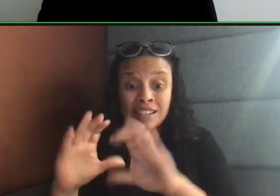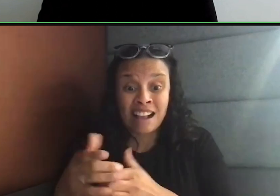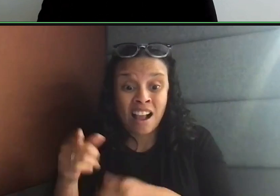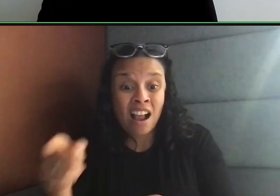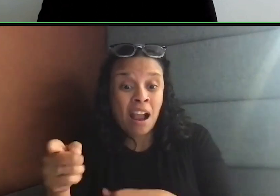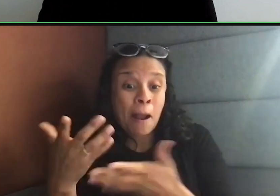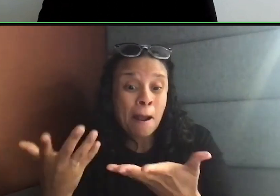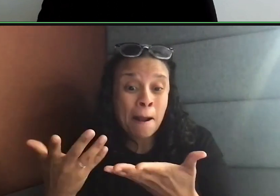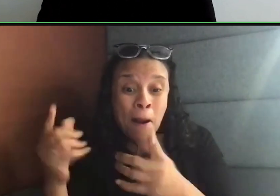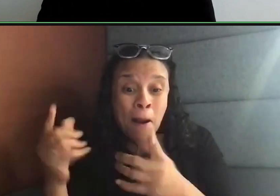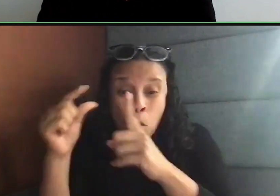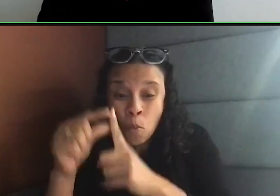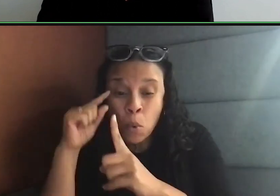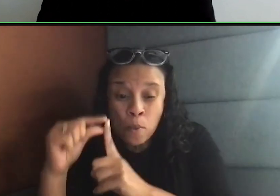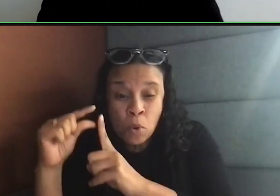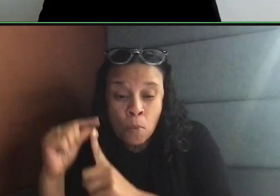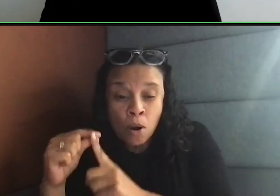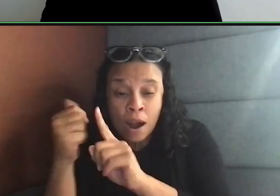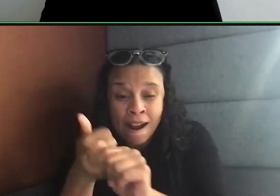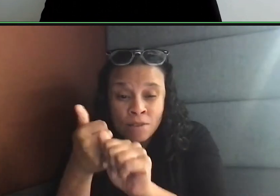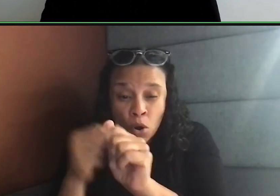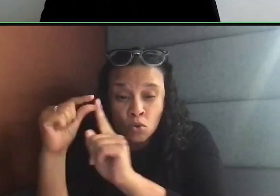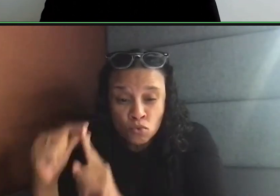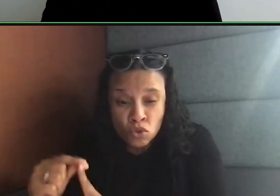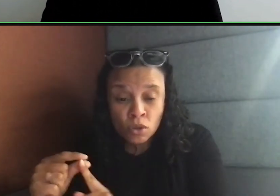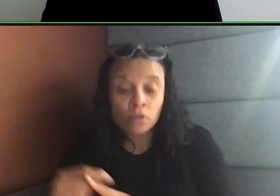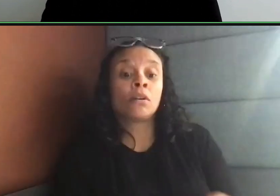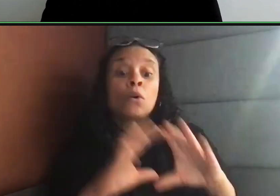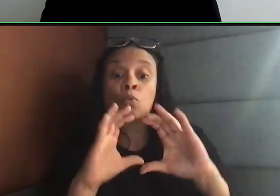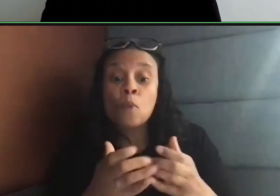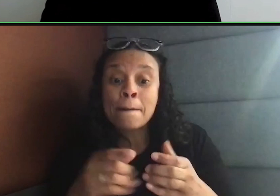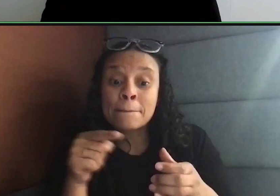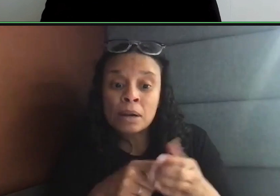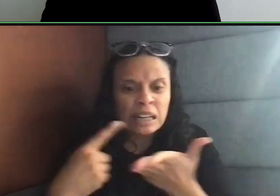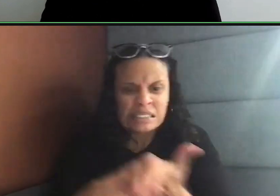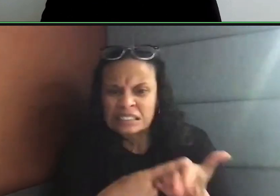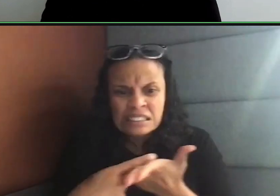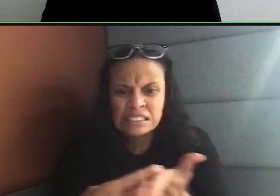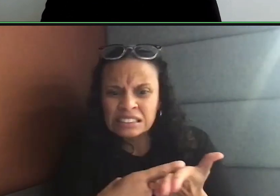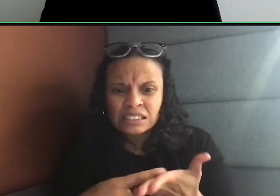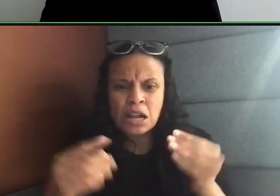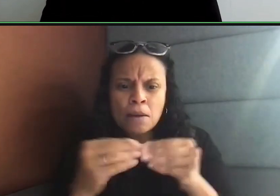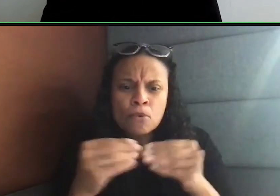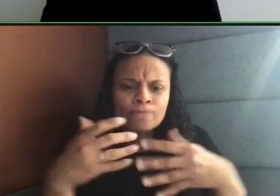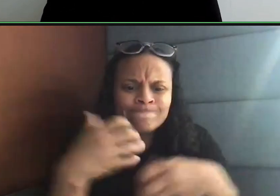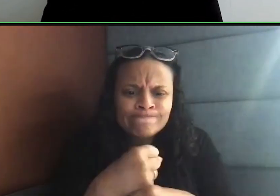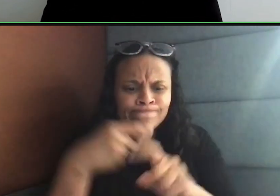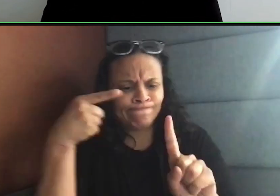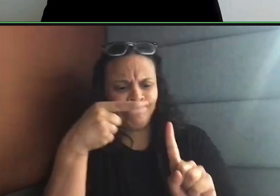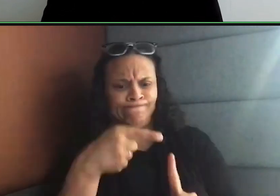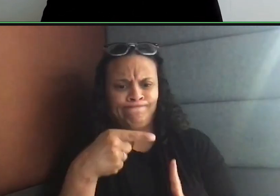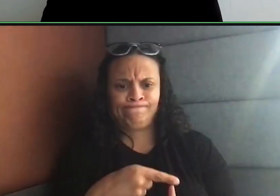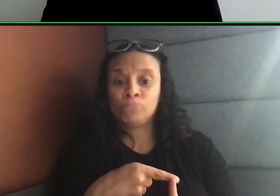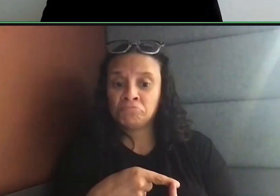of environment where there's a lot more going on, and they just want to use different services in different classes. And again, that can be